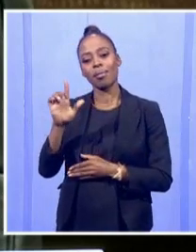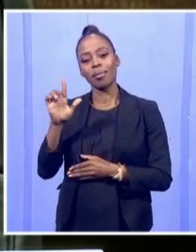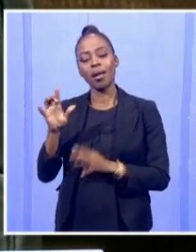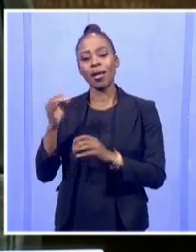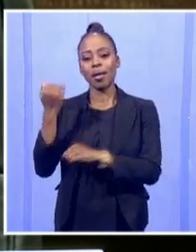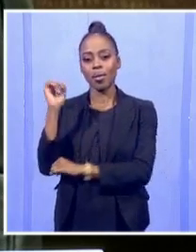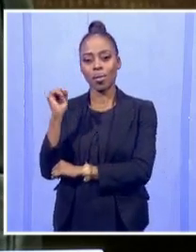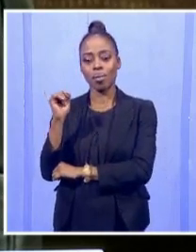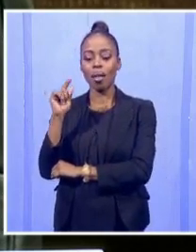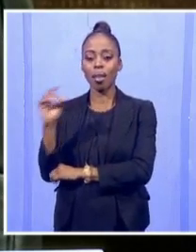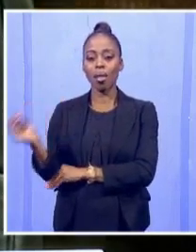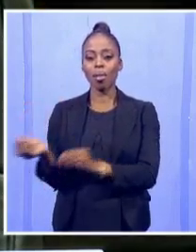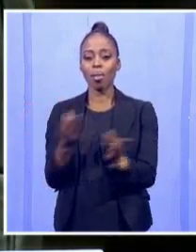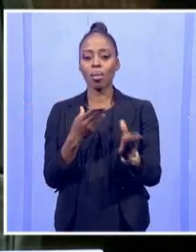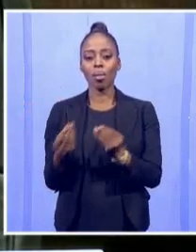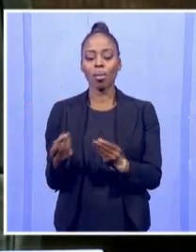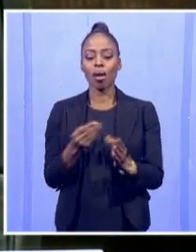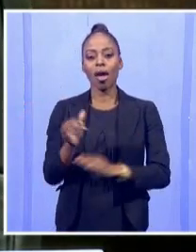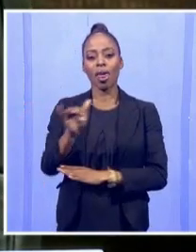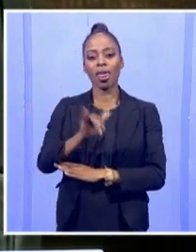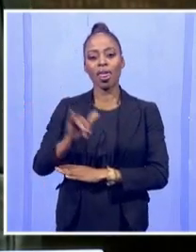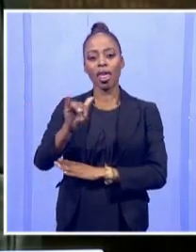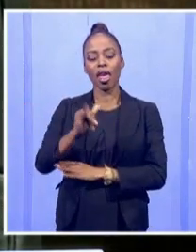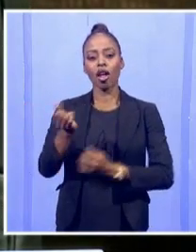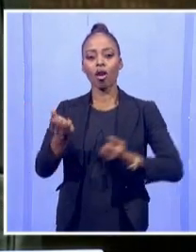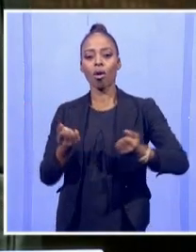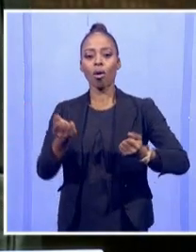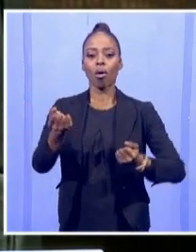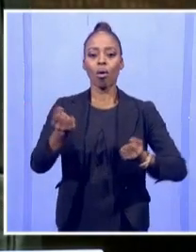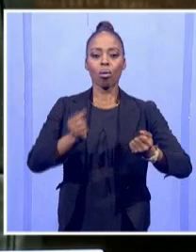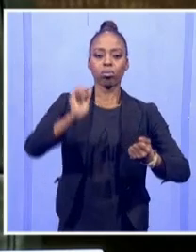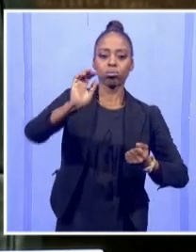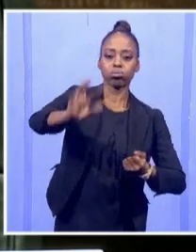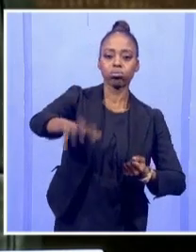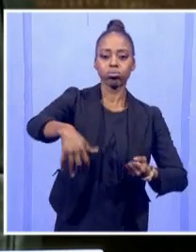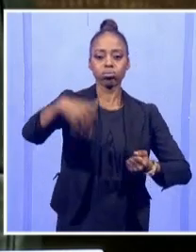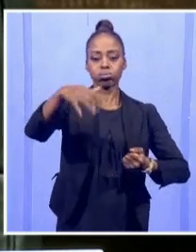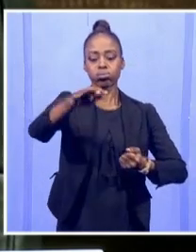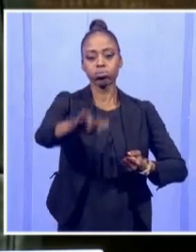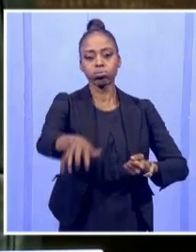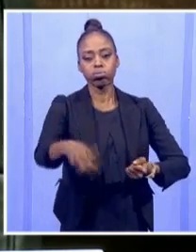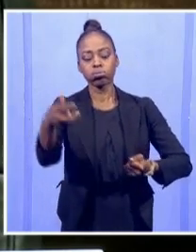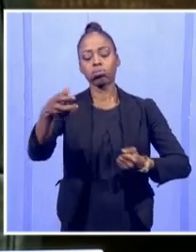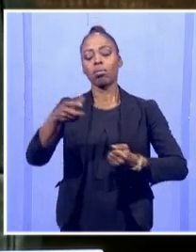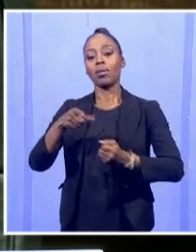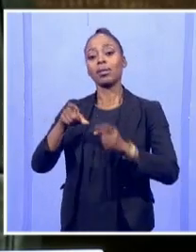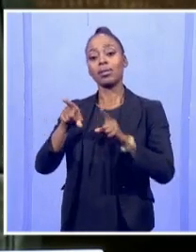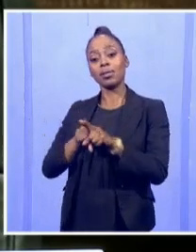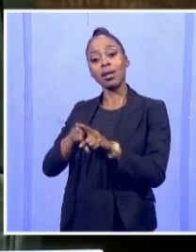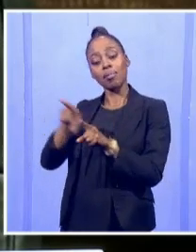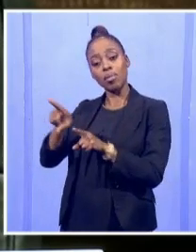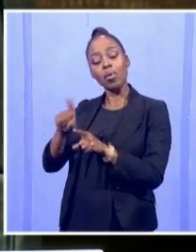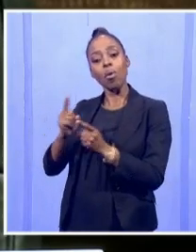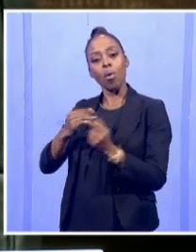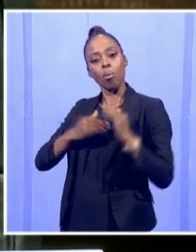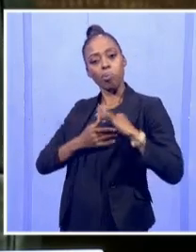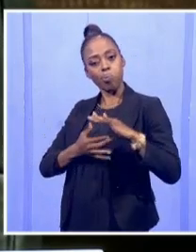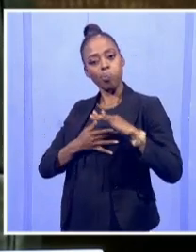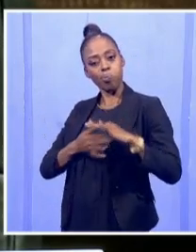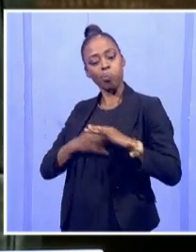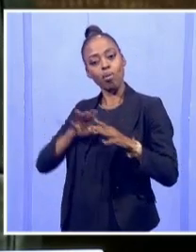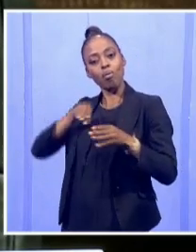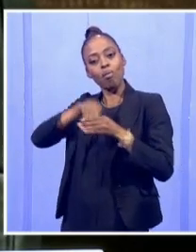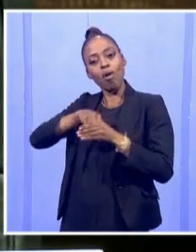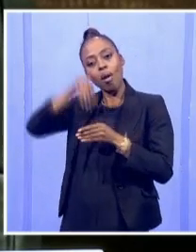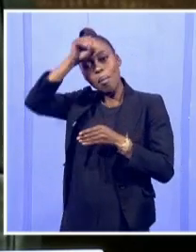supplier of yellow metal trucks and dumpsters. Given Saudi Arabia's own ambitions in mining, there are